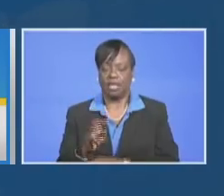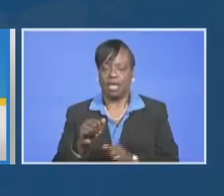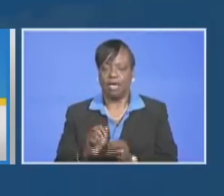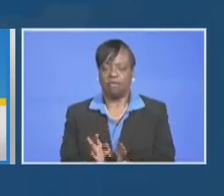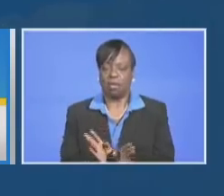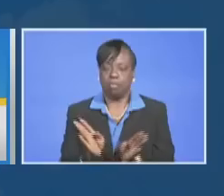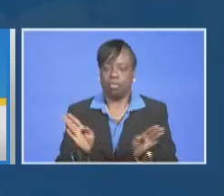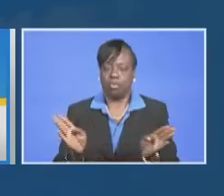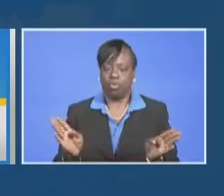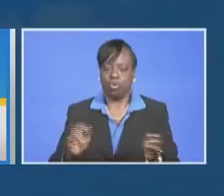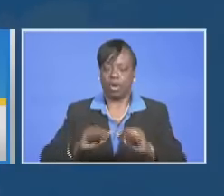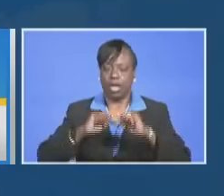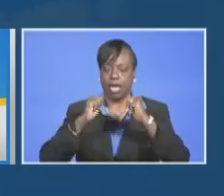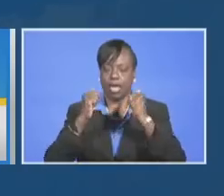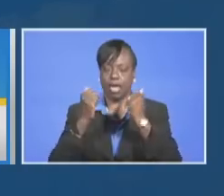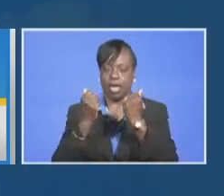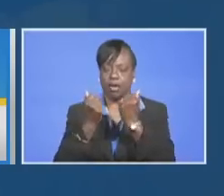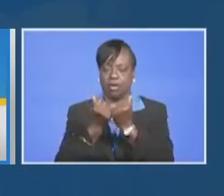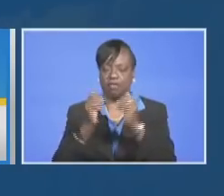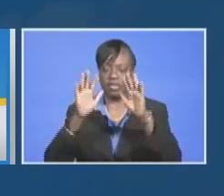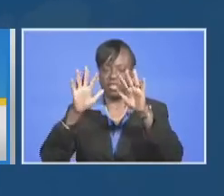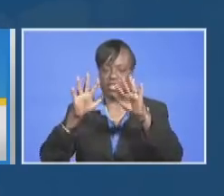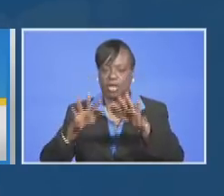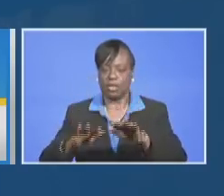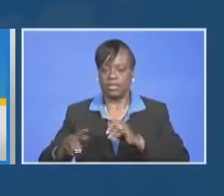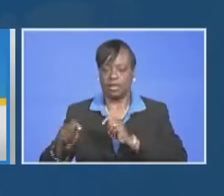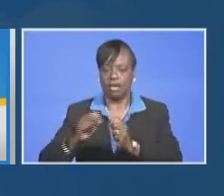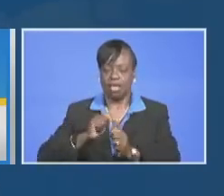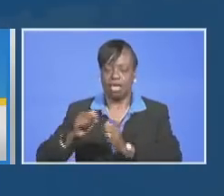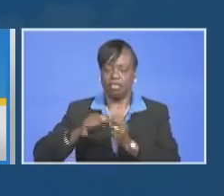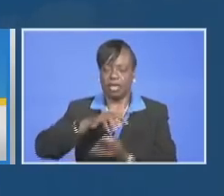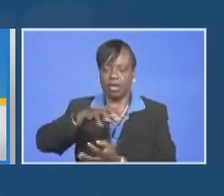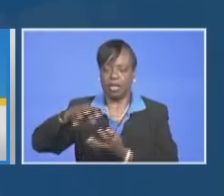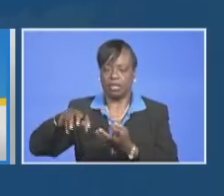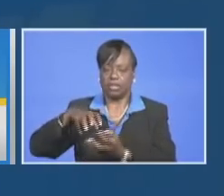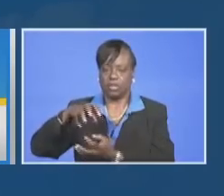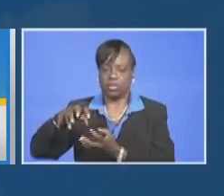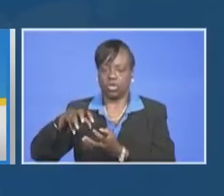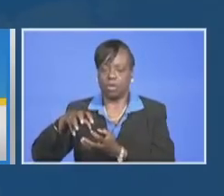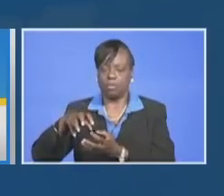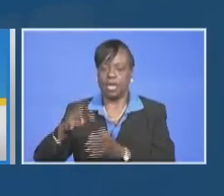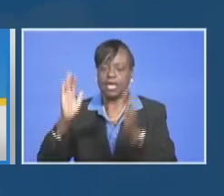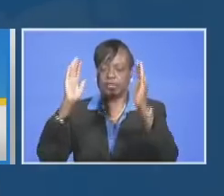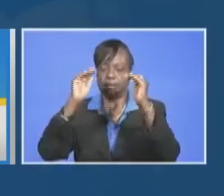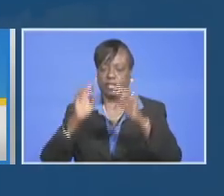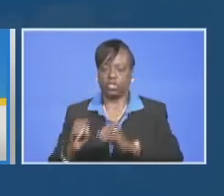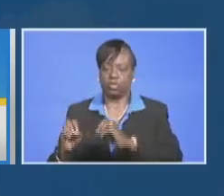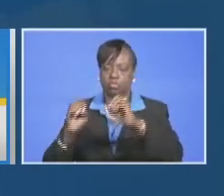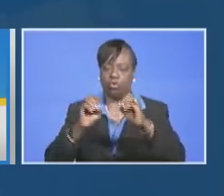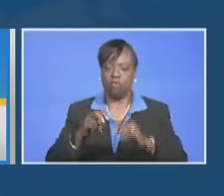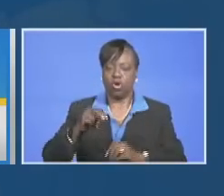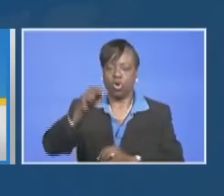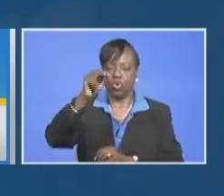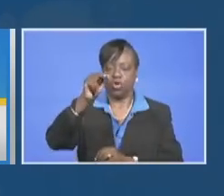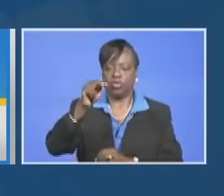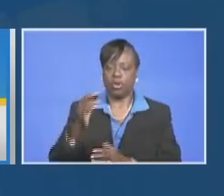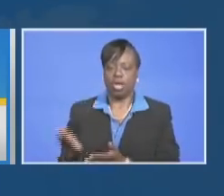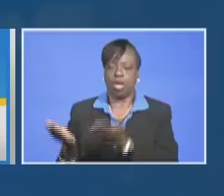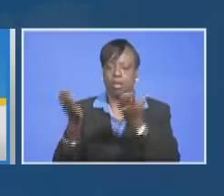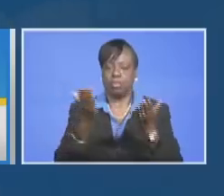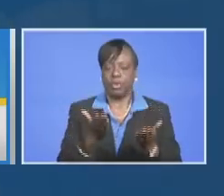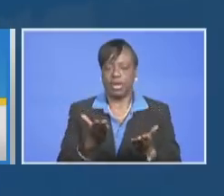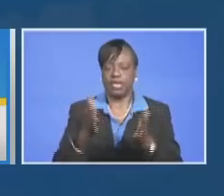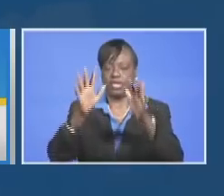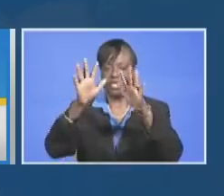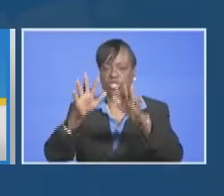area of showers and thunderstorms near the Yucatan Peninsula. We expect that to move northward and should bring some showers and thunderstorms to the Gulf